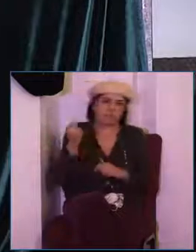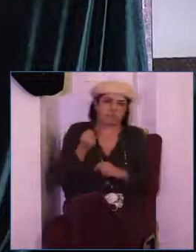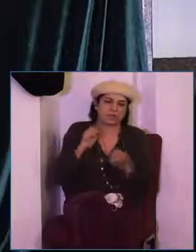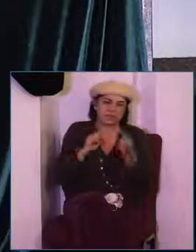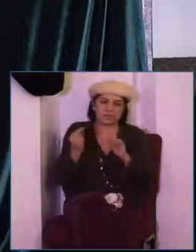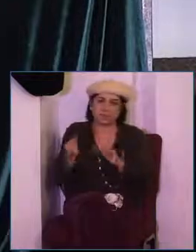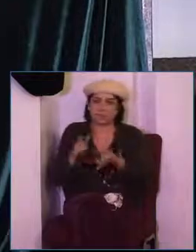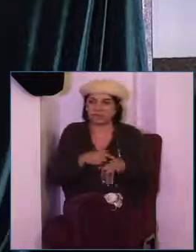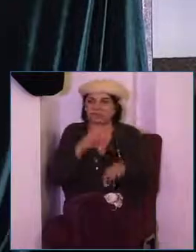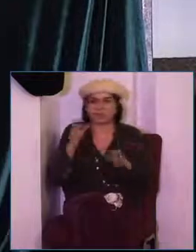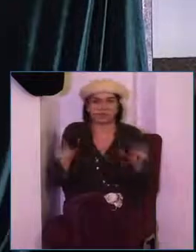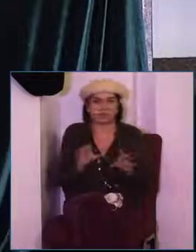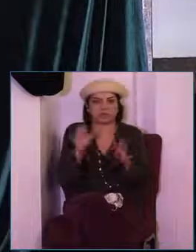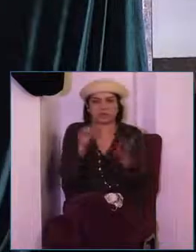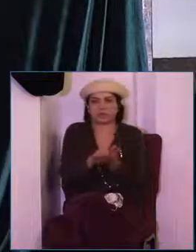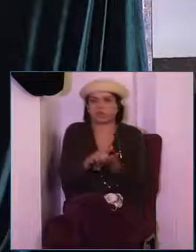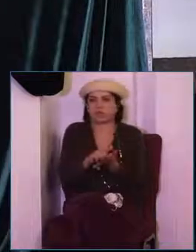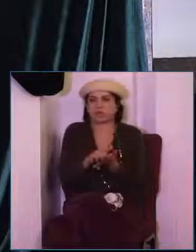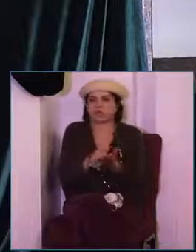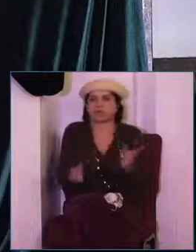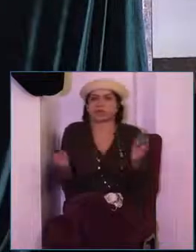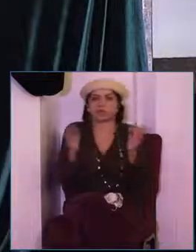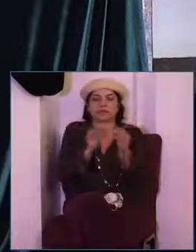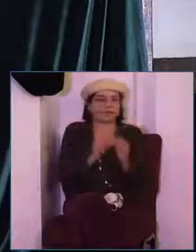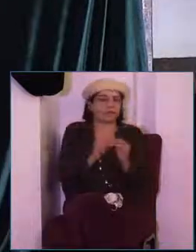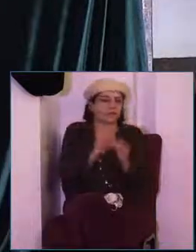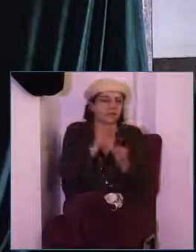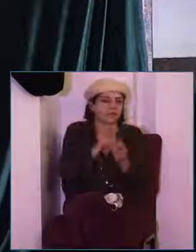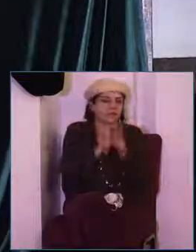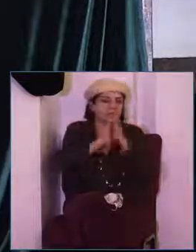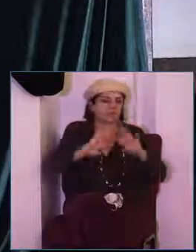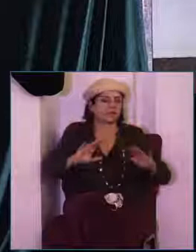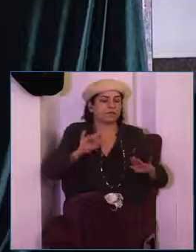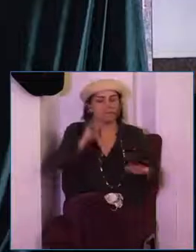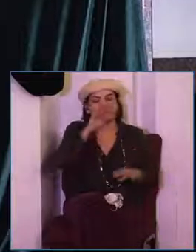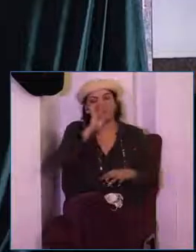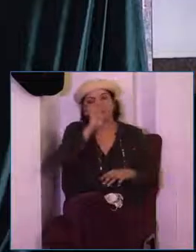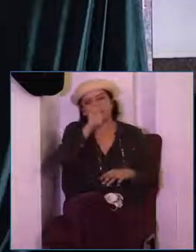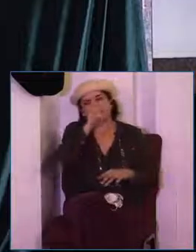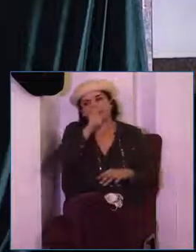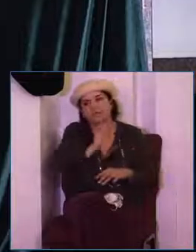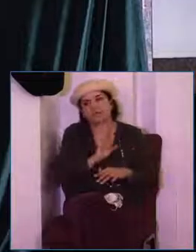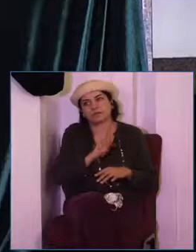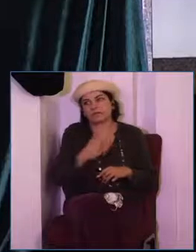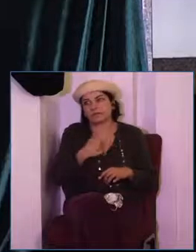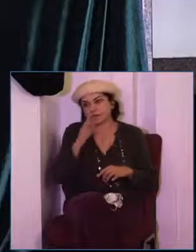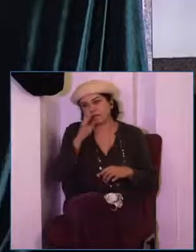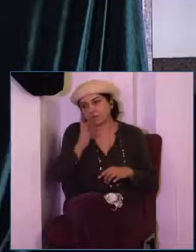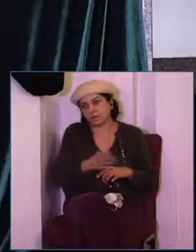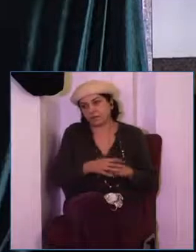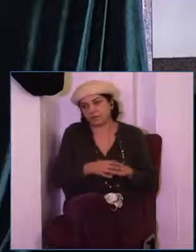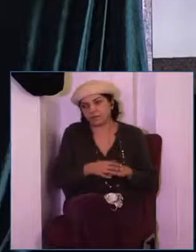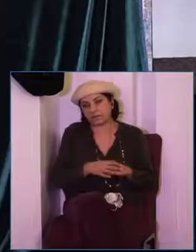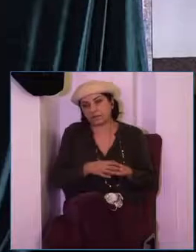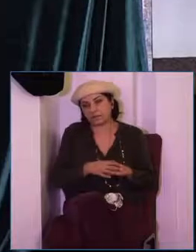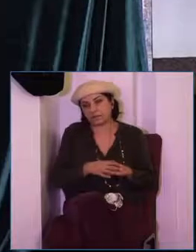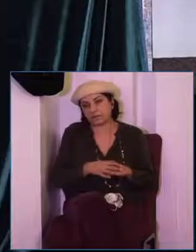The longer I do that, the more of the peace of God I'm